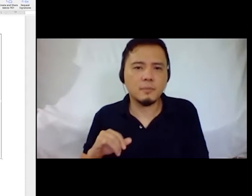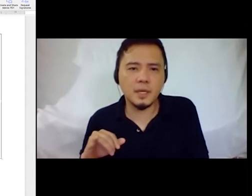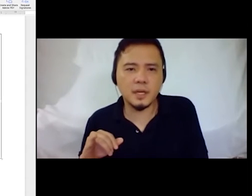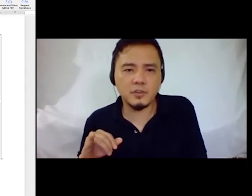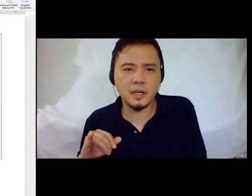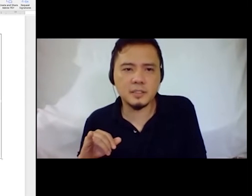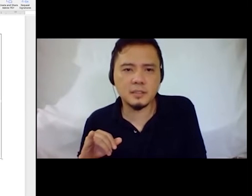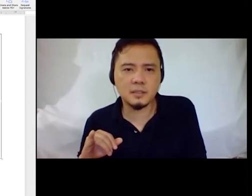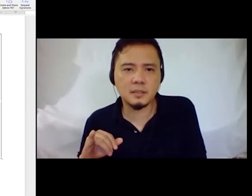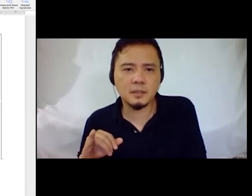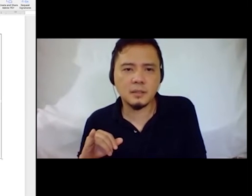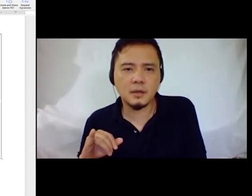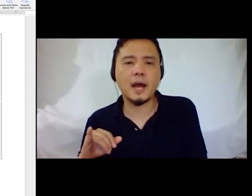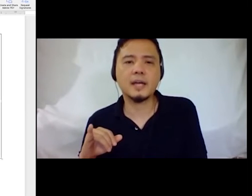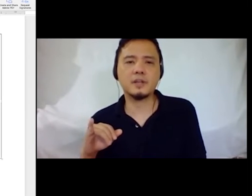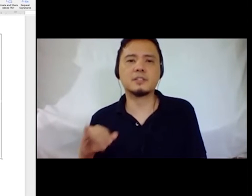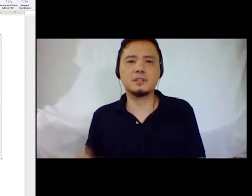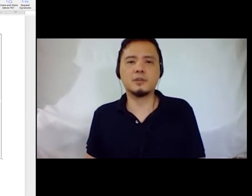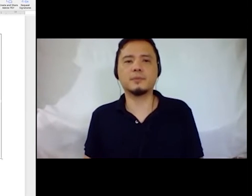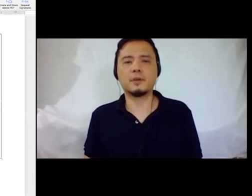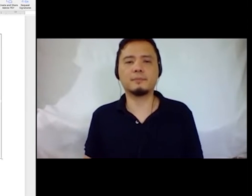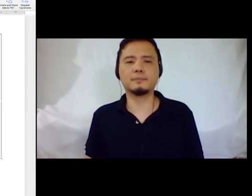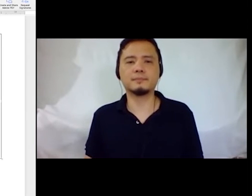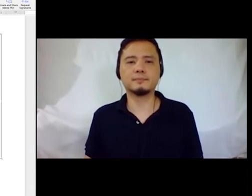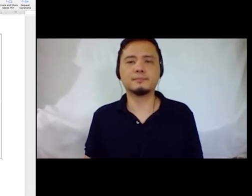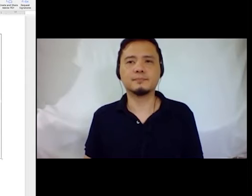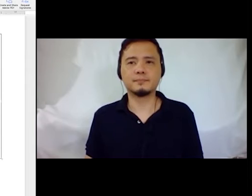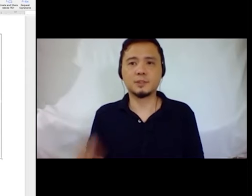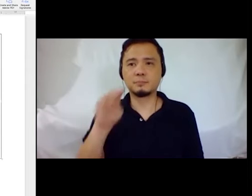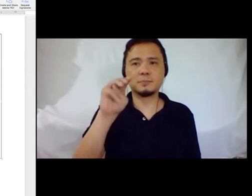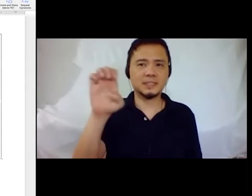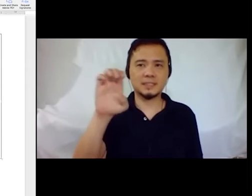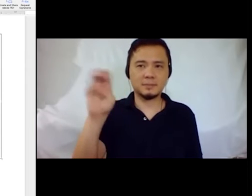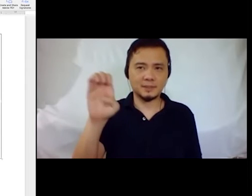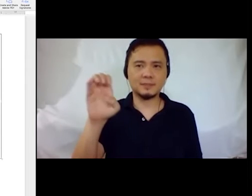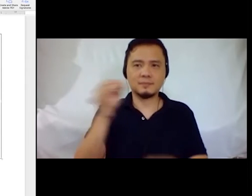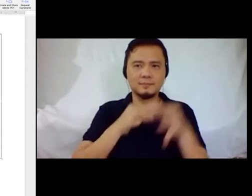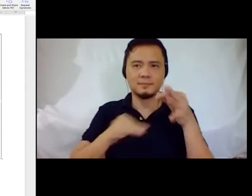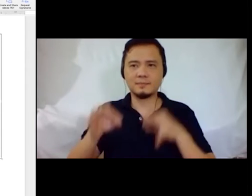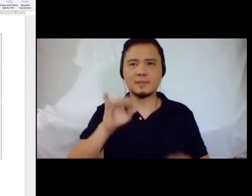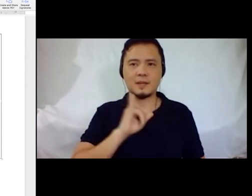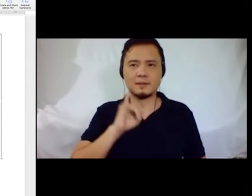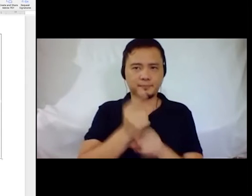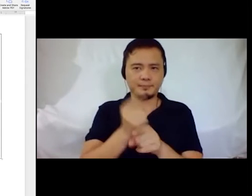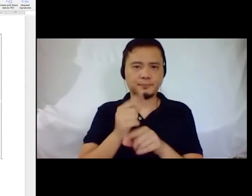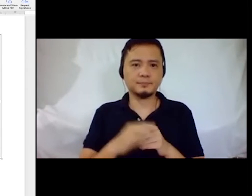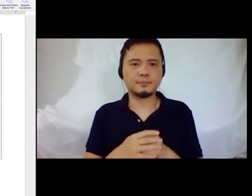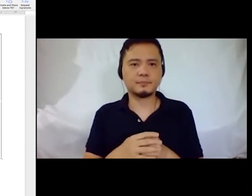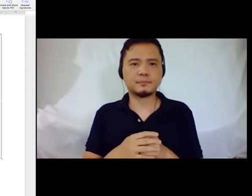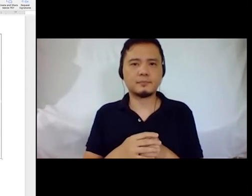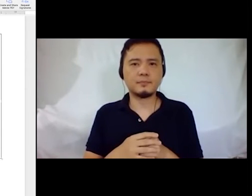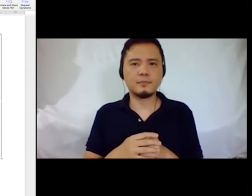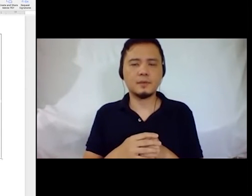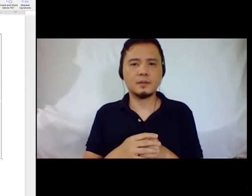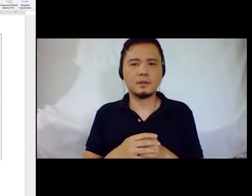Sorry, me address, or I address you. I Okay. address you as. And then the third column again, if you can